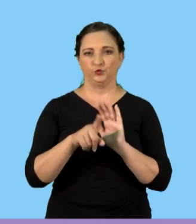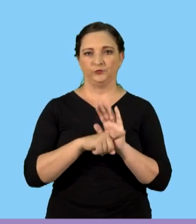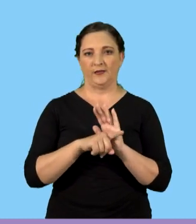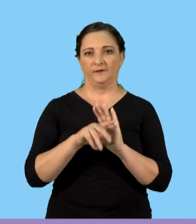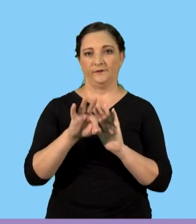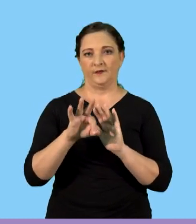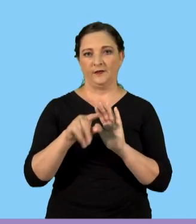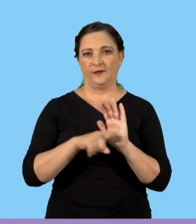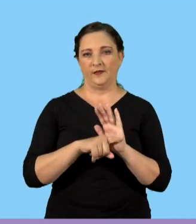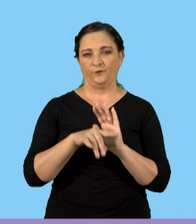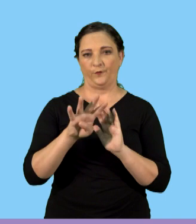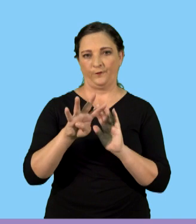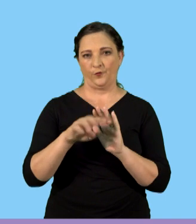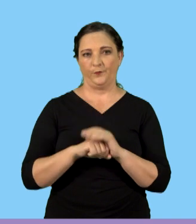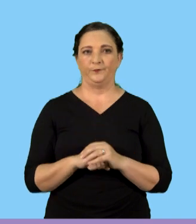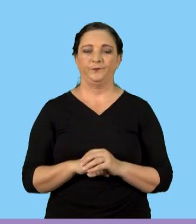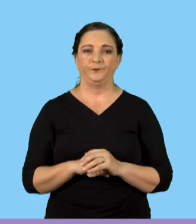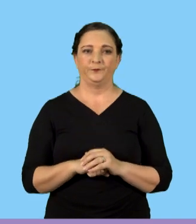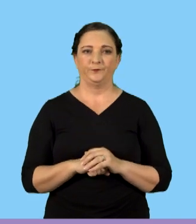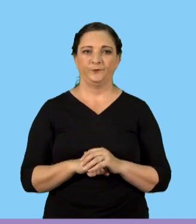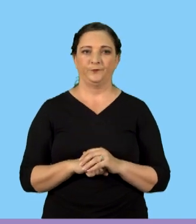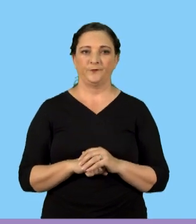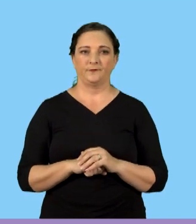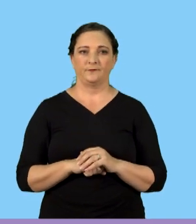2, negative 3, negative 4,